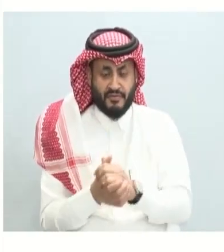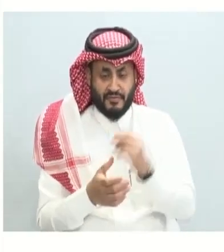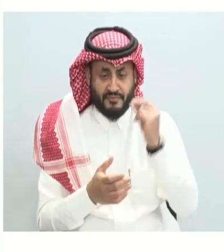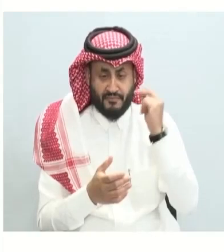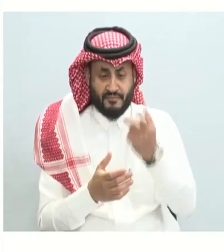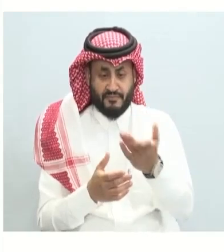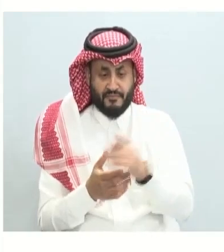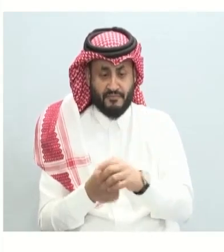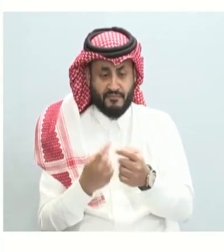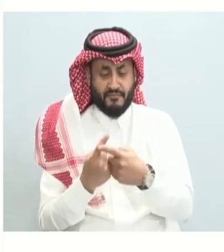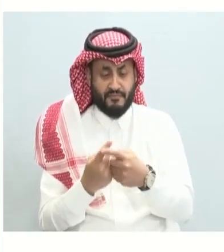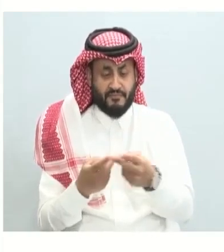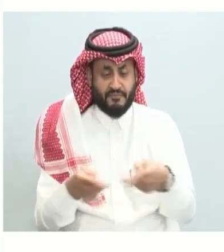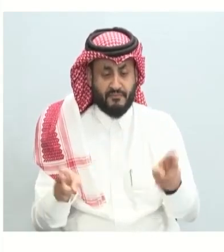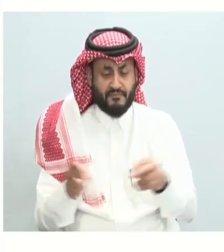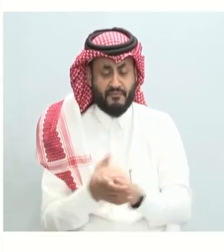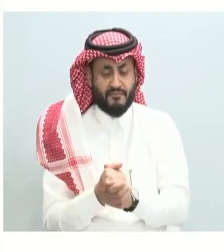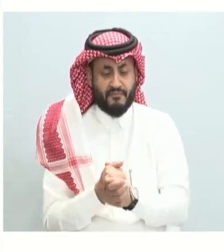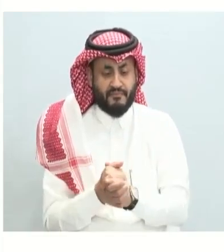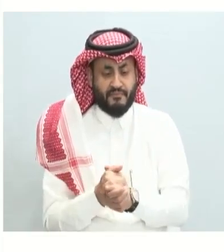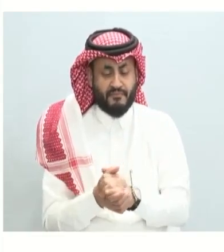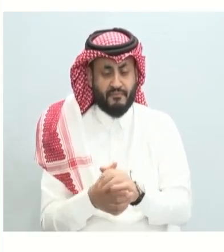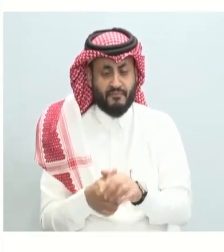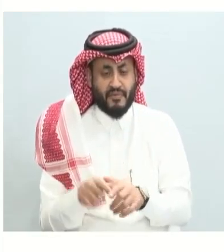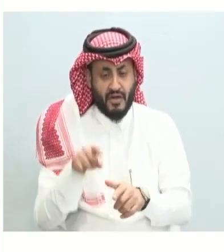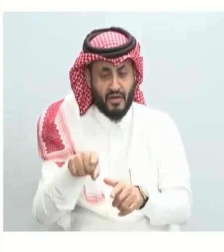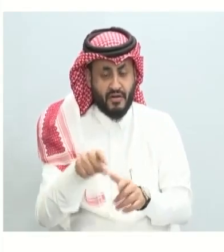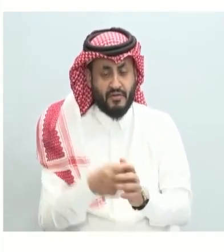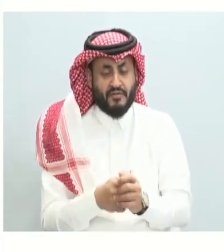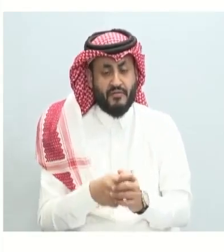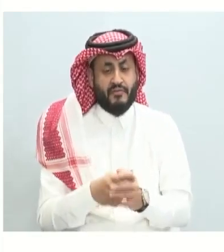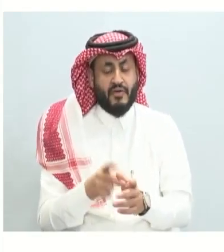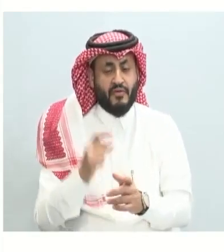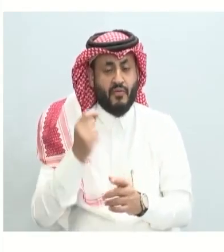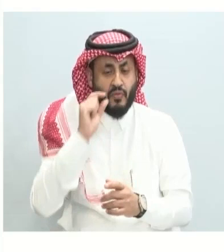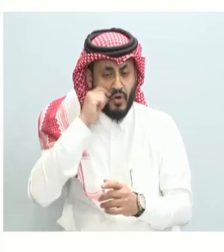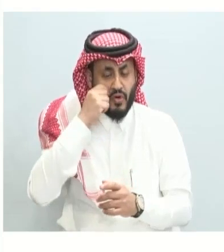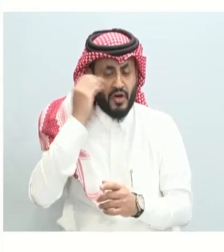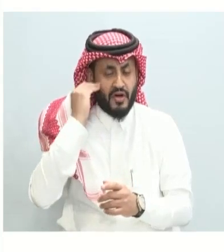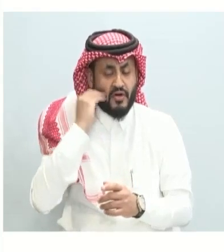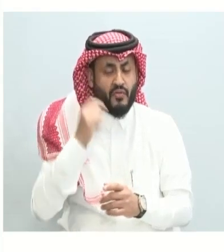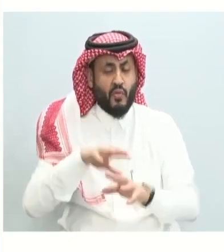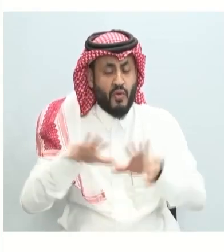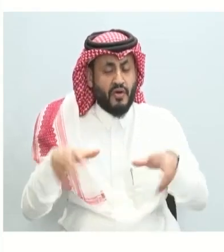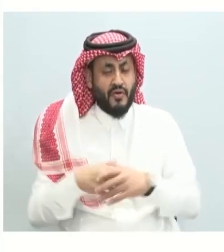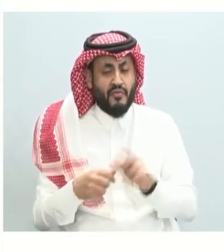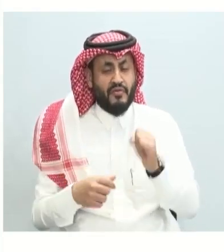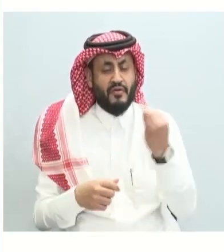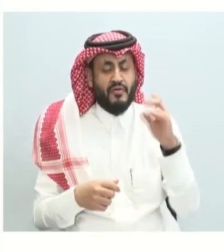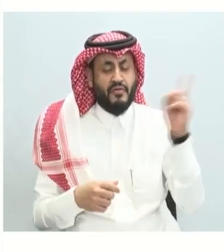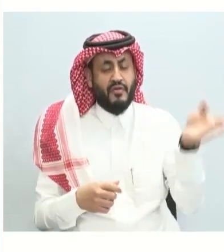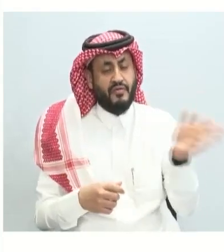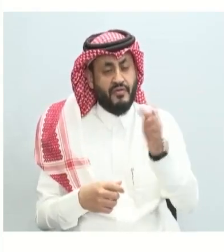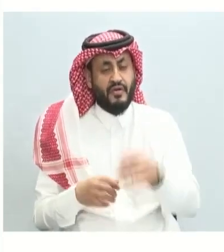to chant and ask, are you he or she or we or they, and get the